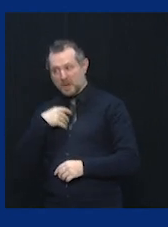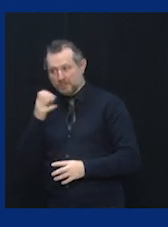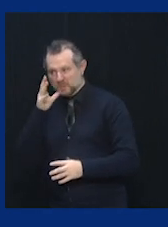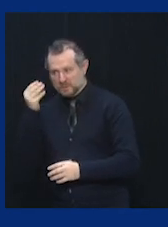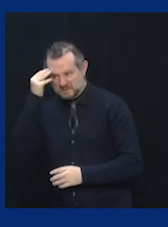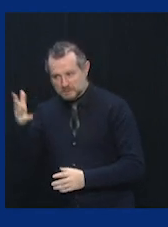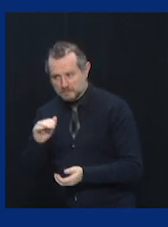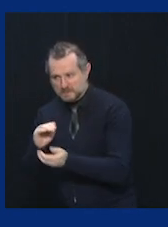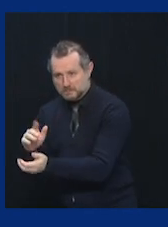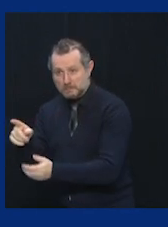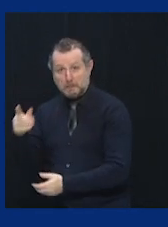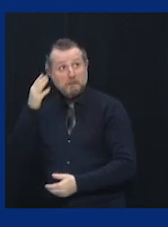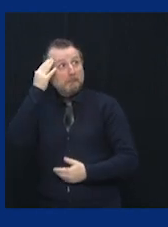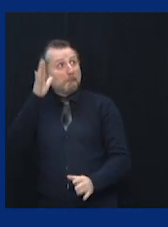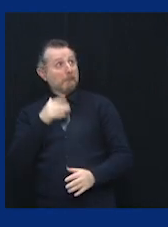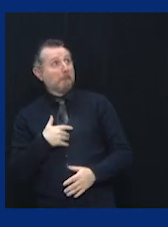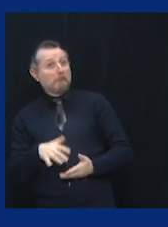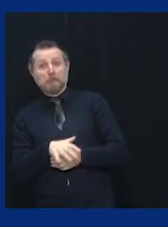schedule.